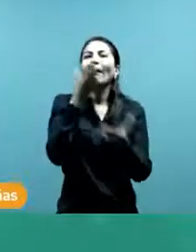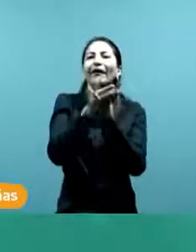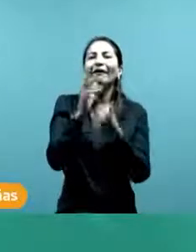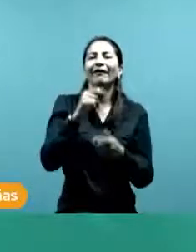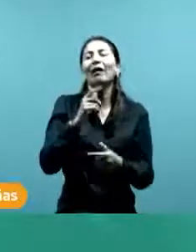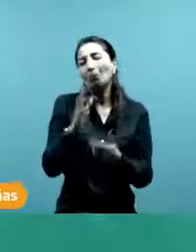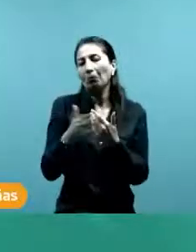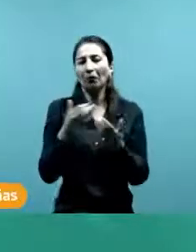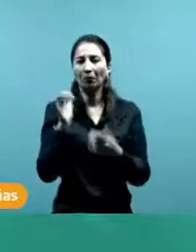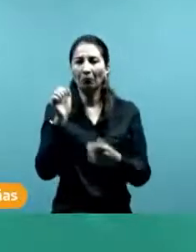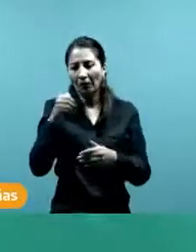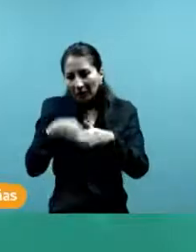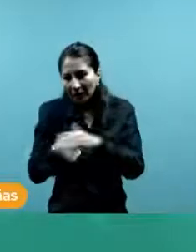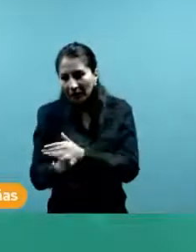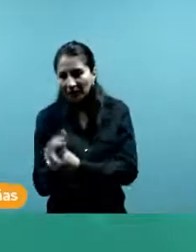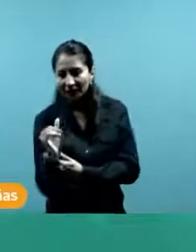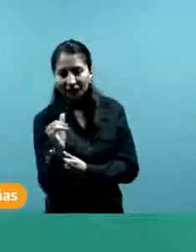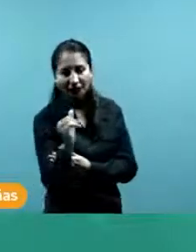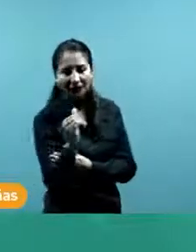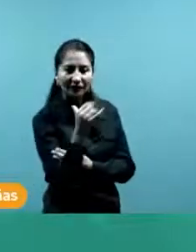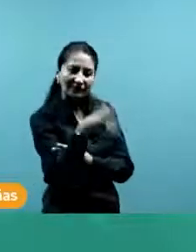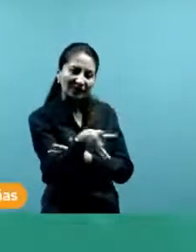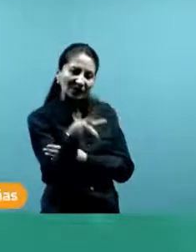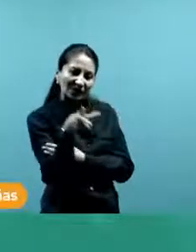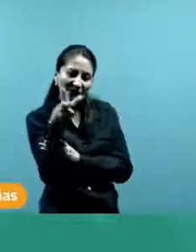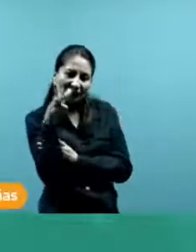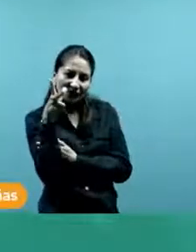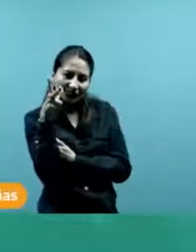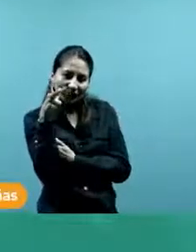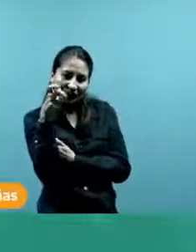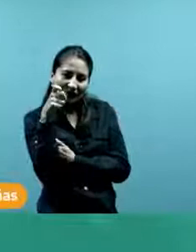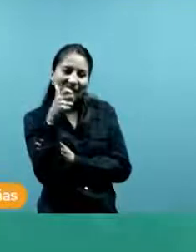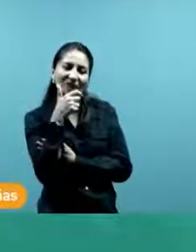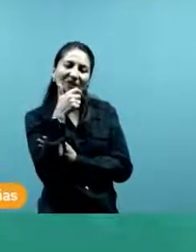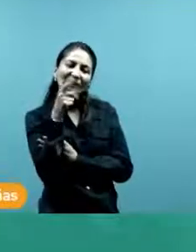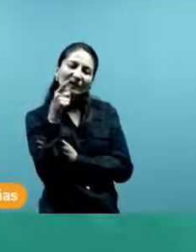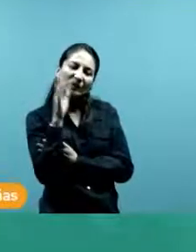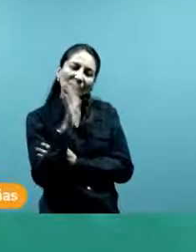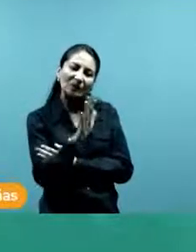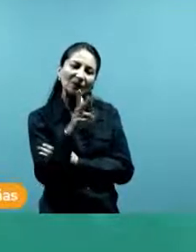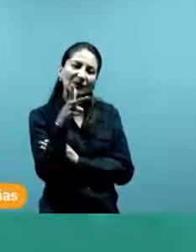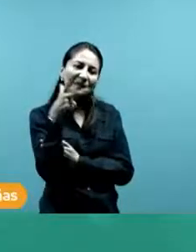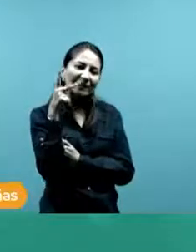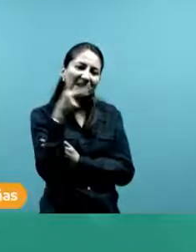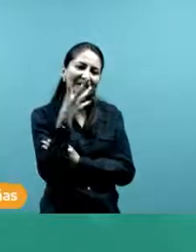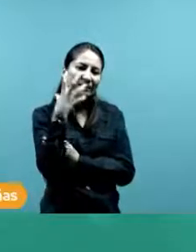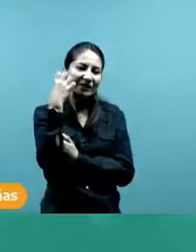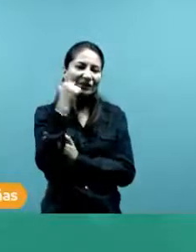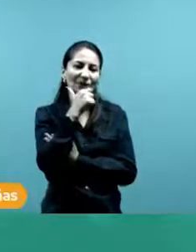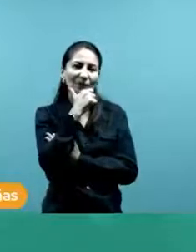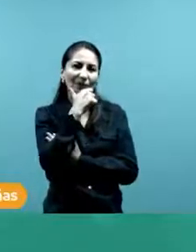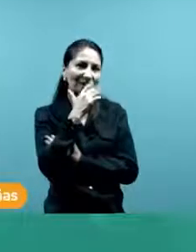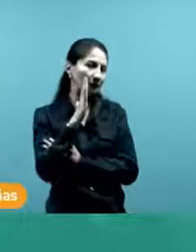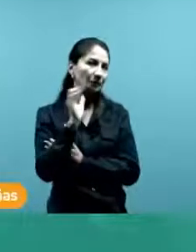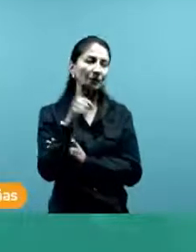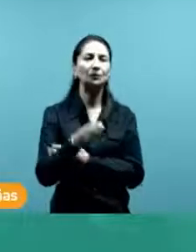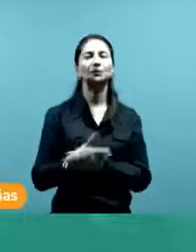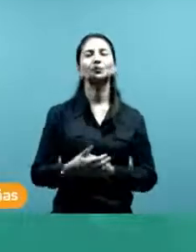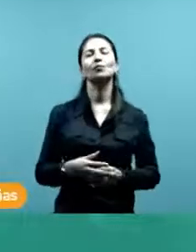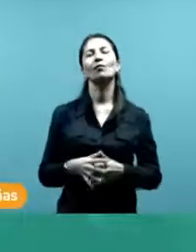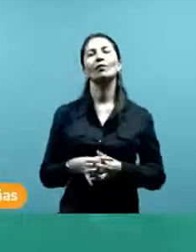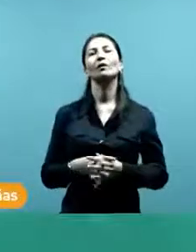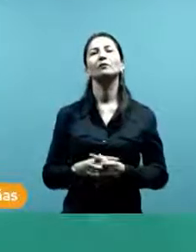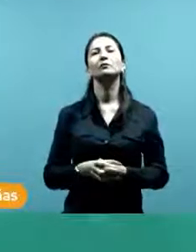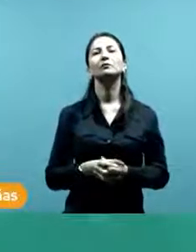information. Esta, imagen visual de la historia que se conserva aquí. As I mentioned, we also have online Como